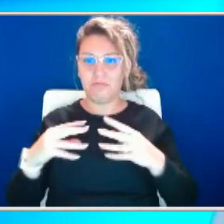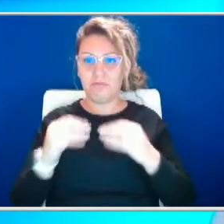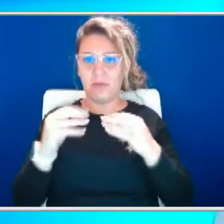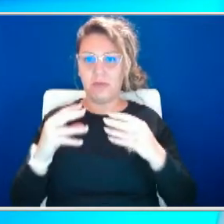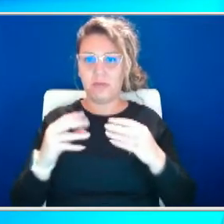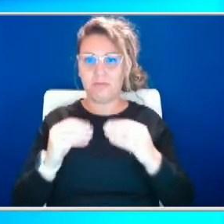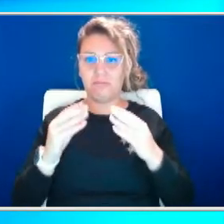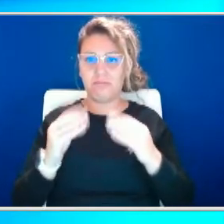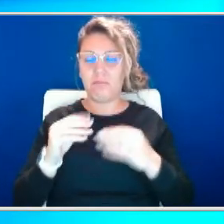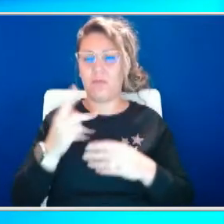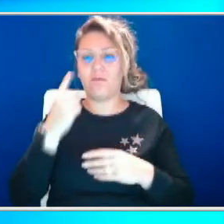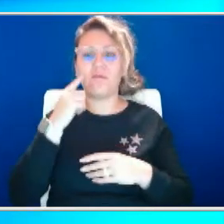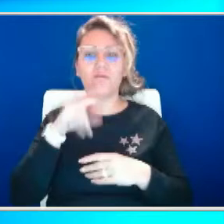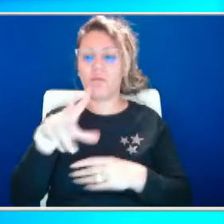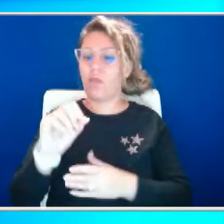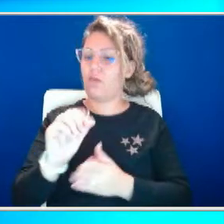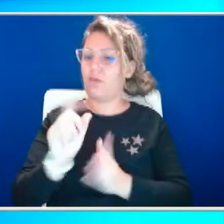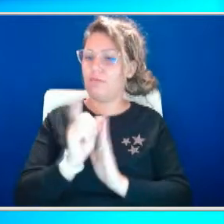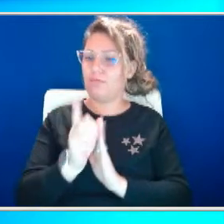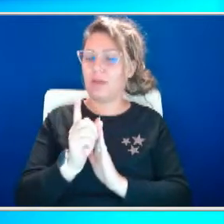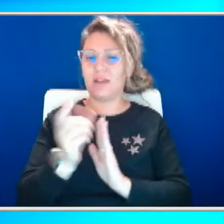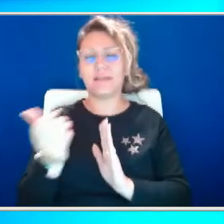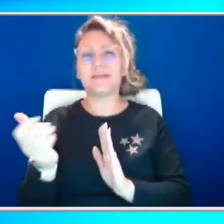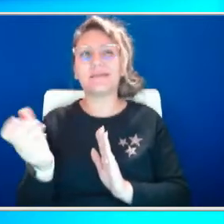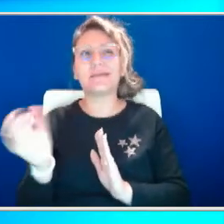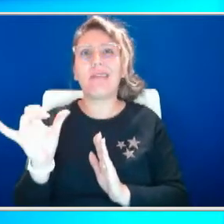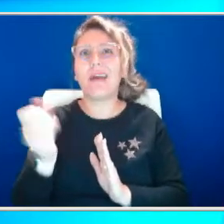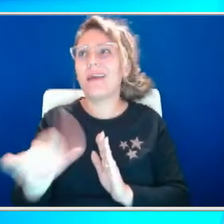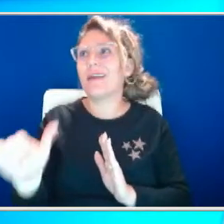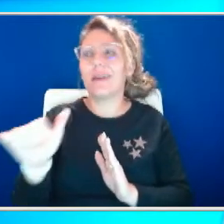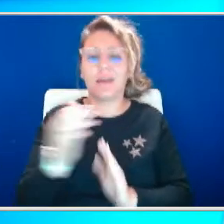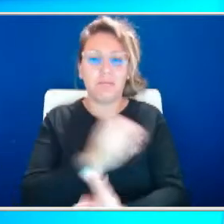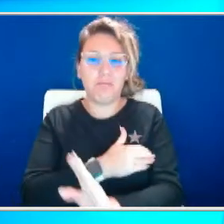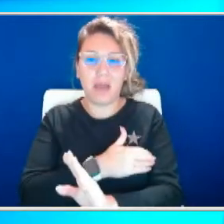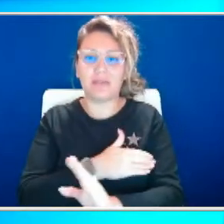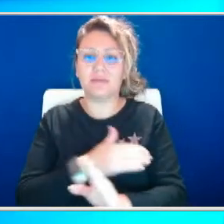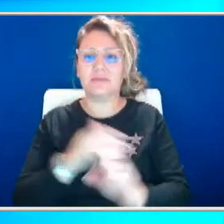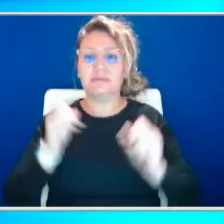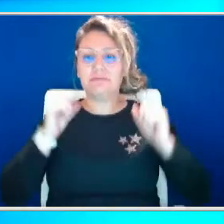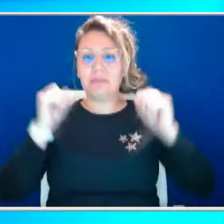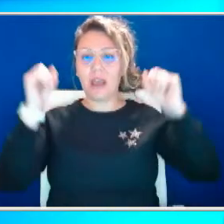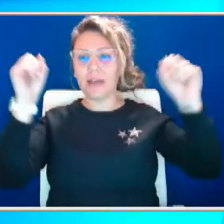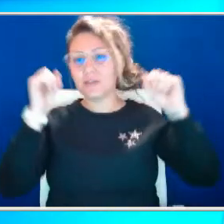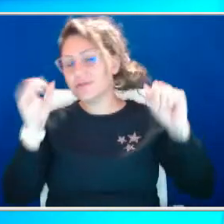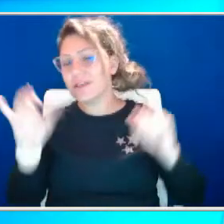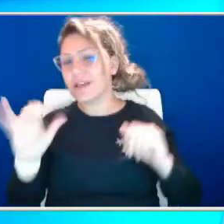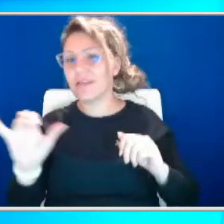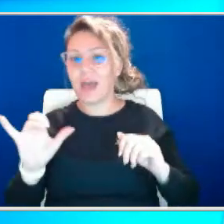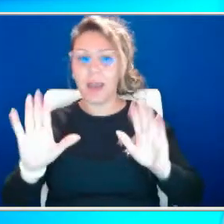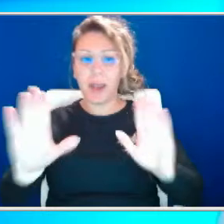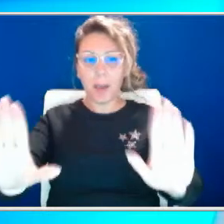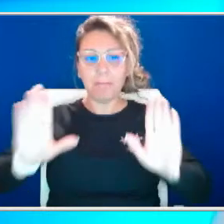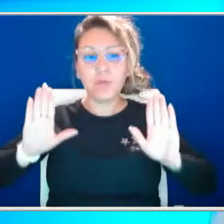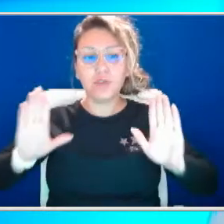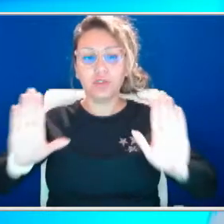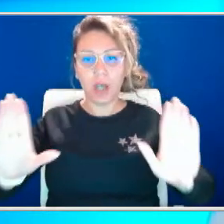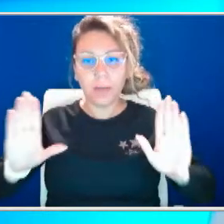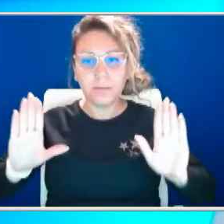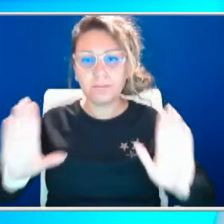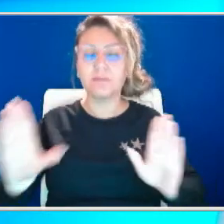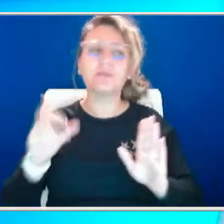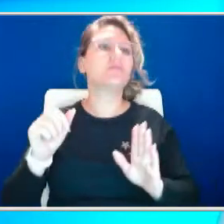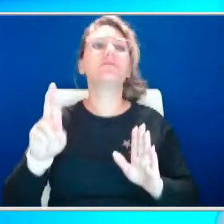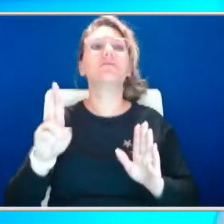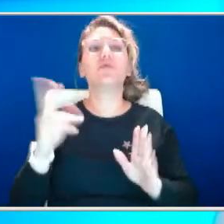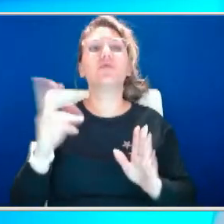it's just like any muscle you can, you know, exercise, you know, think about when you're doing push-ups or something like that. So this is kind of